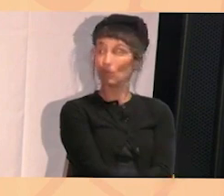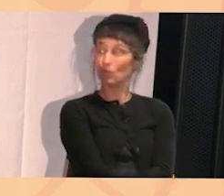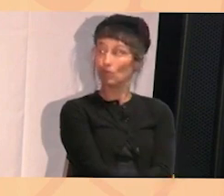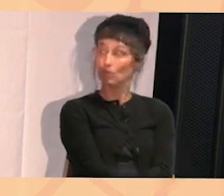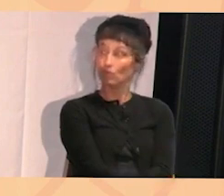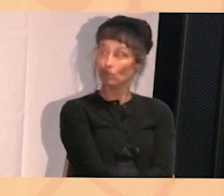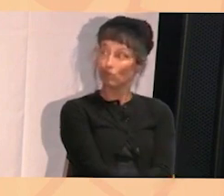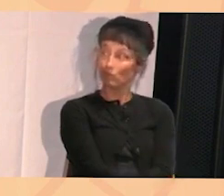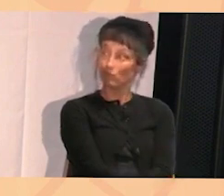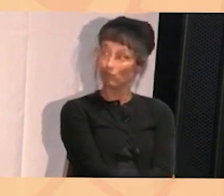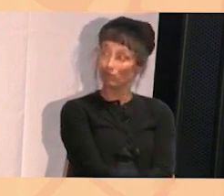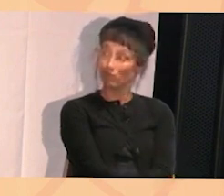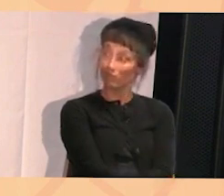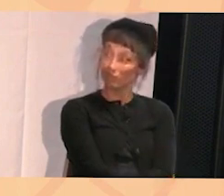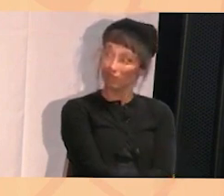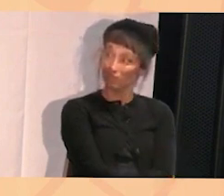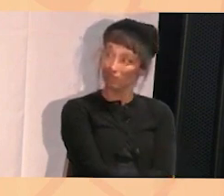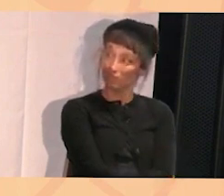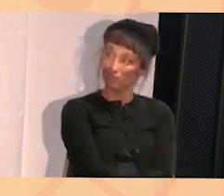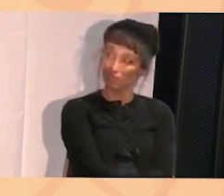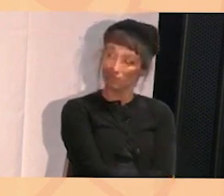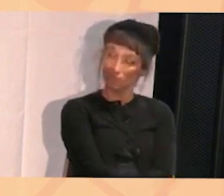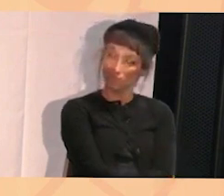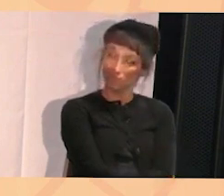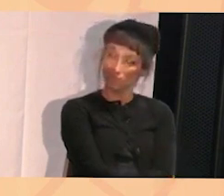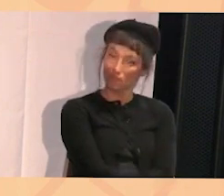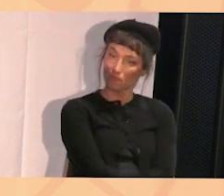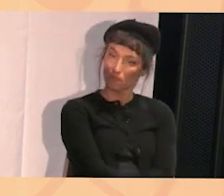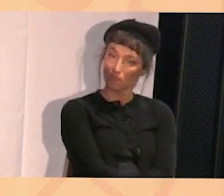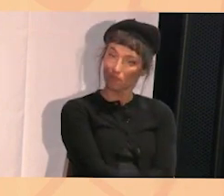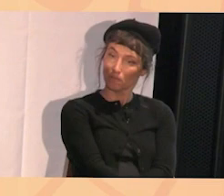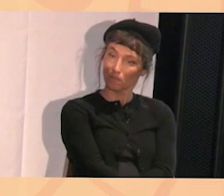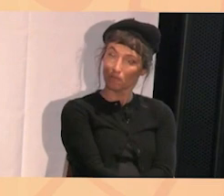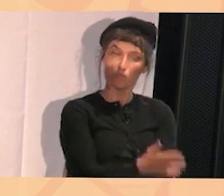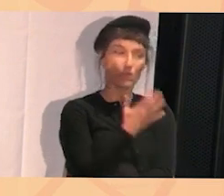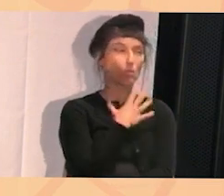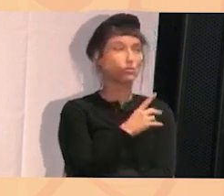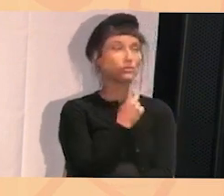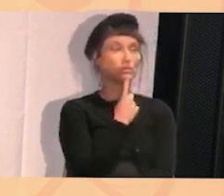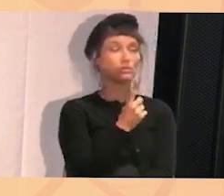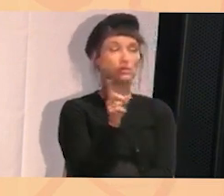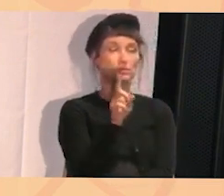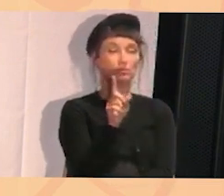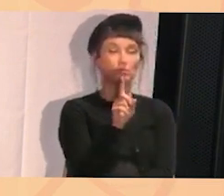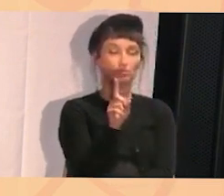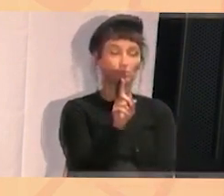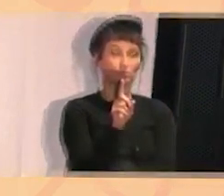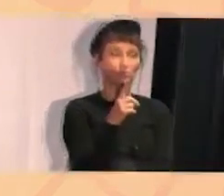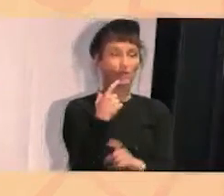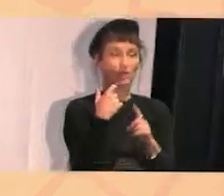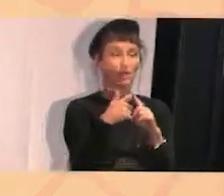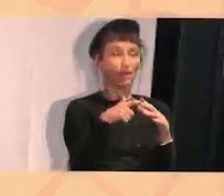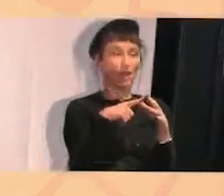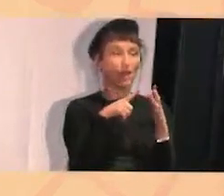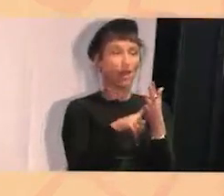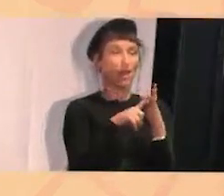Yeah, thanks, Wayne. What I like probably to say is that we got a very, Kellic has got a very unique